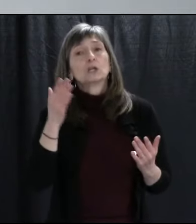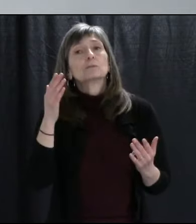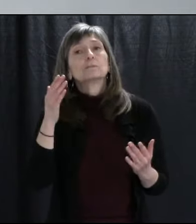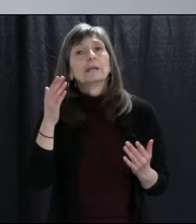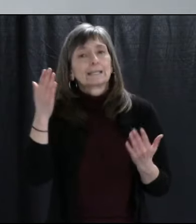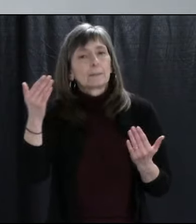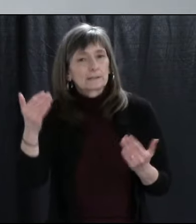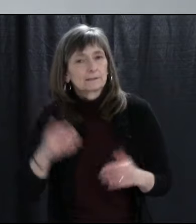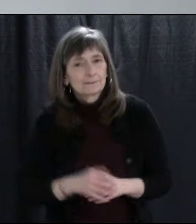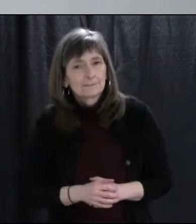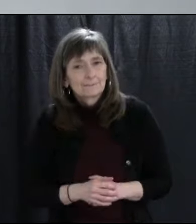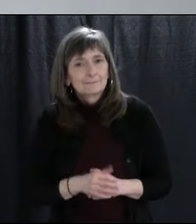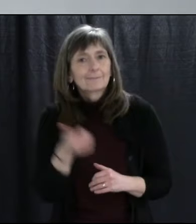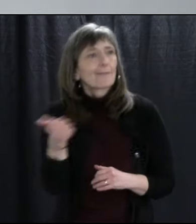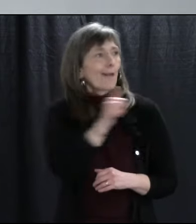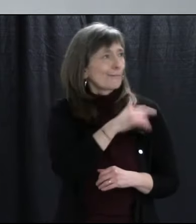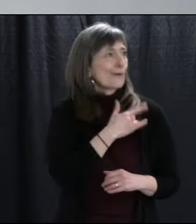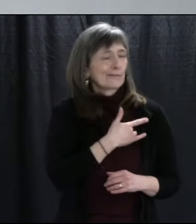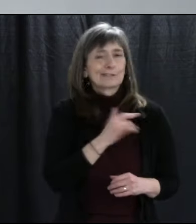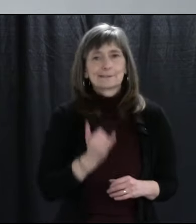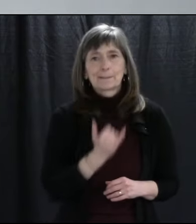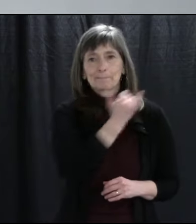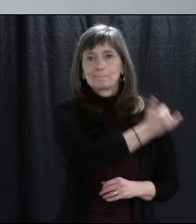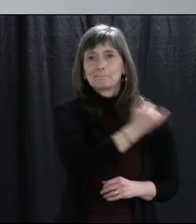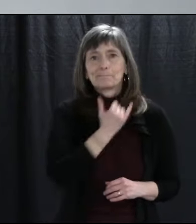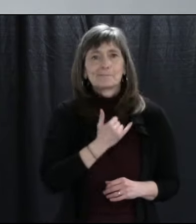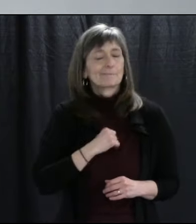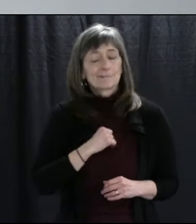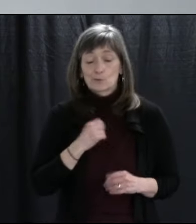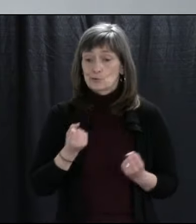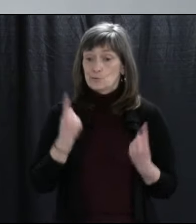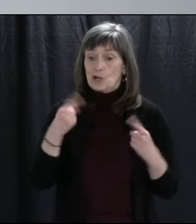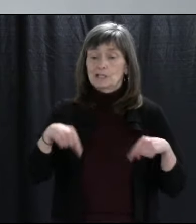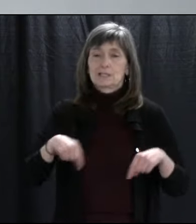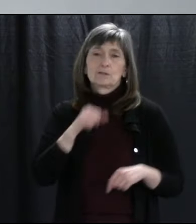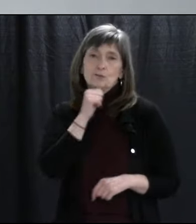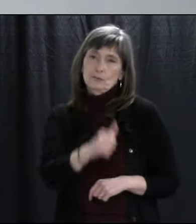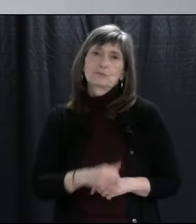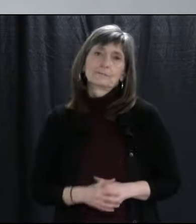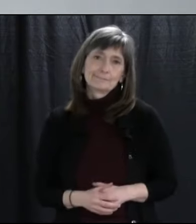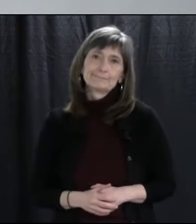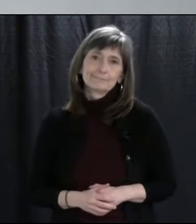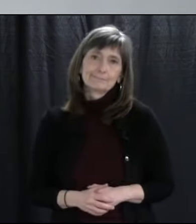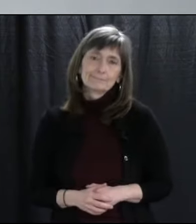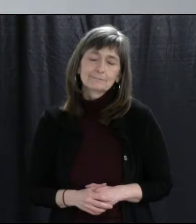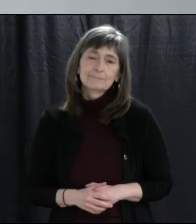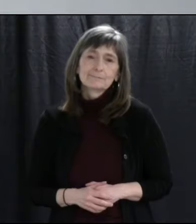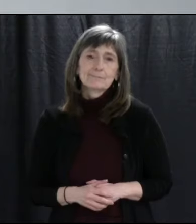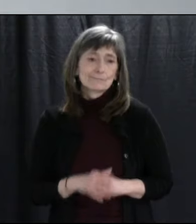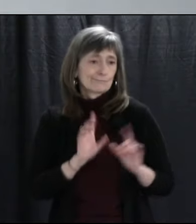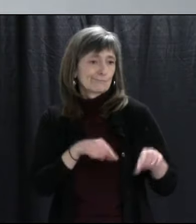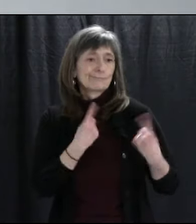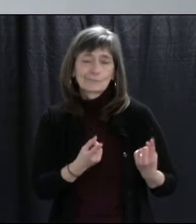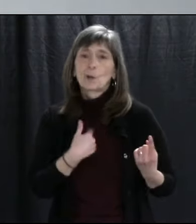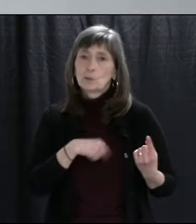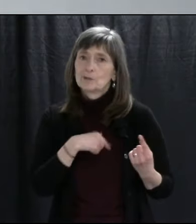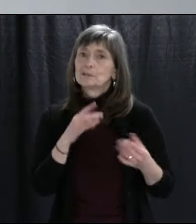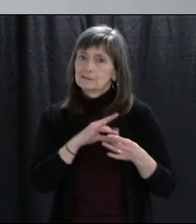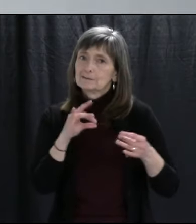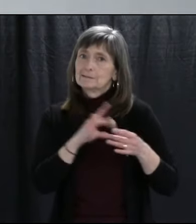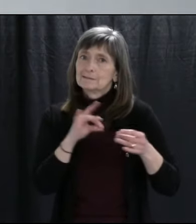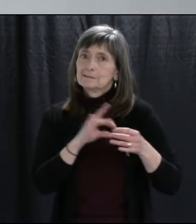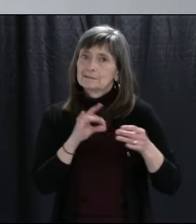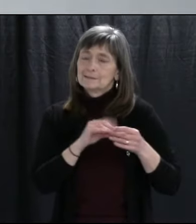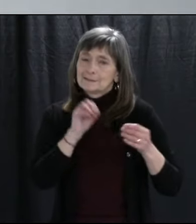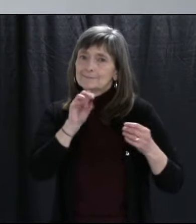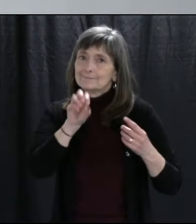It's happened in other provinces. It's not surprising that it's happened here. We've been saying all along that we need to